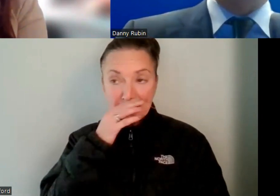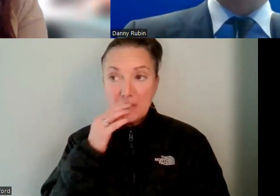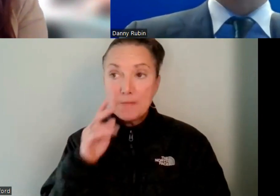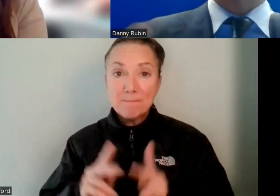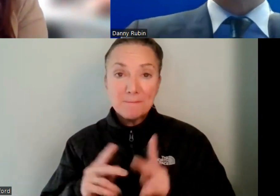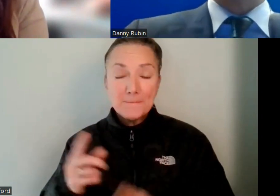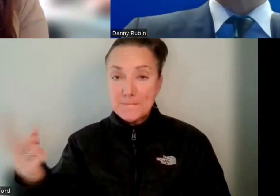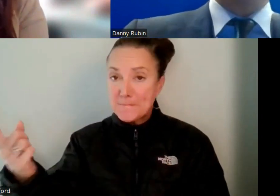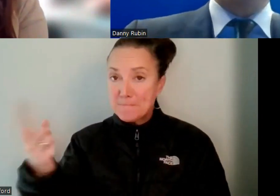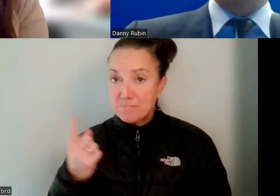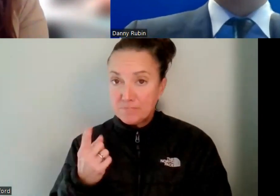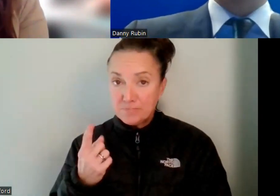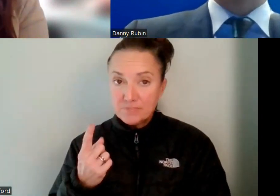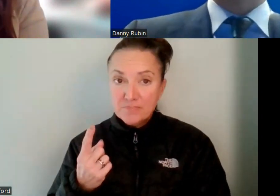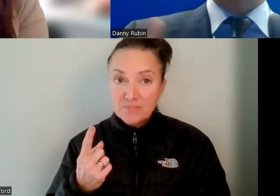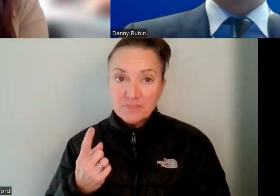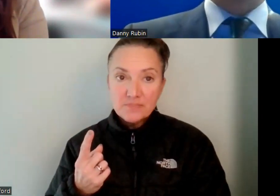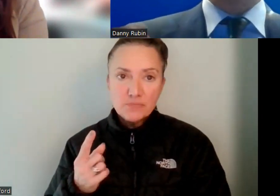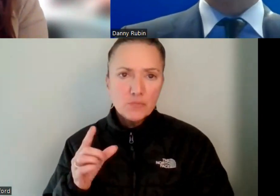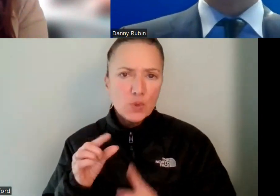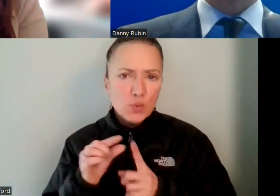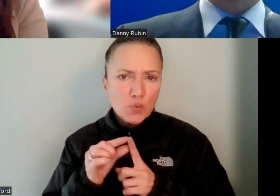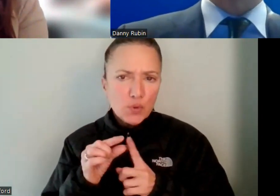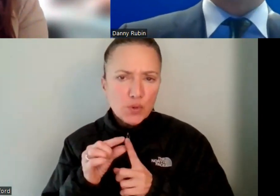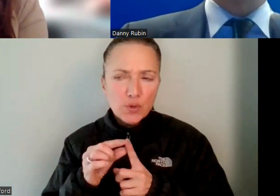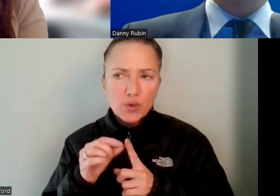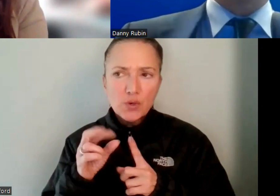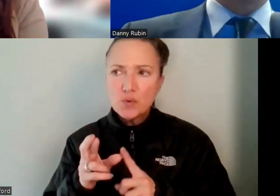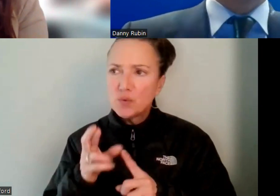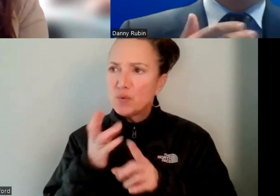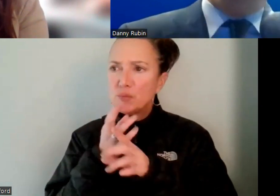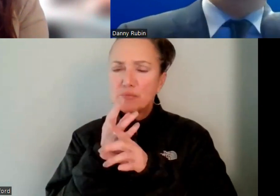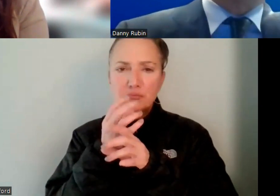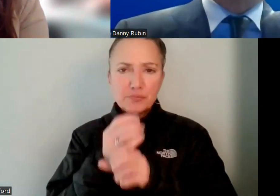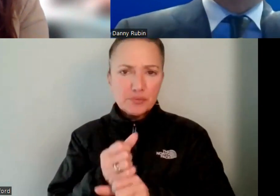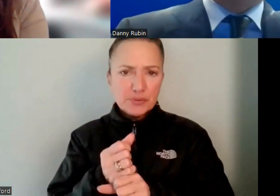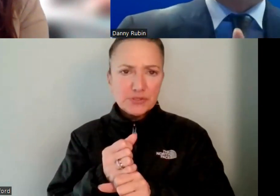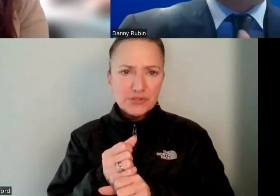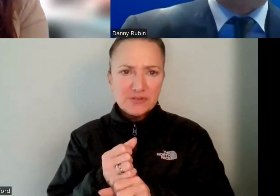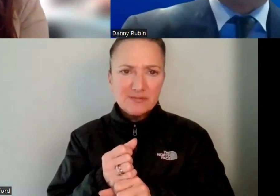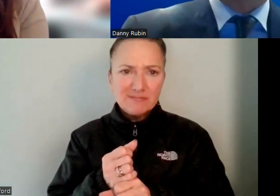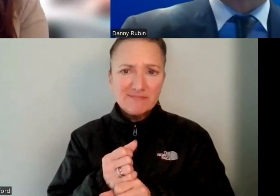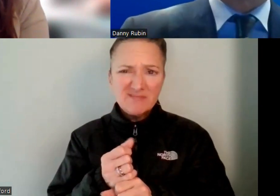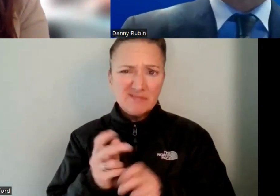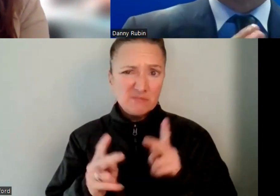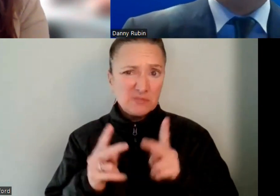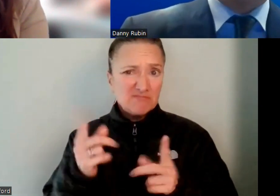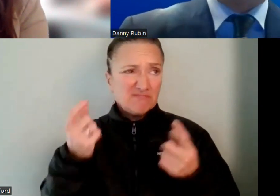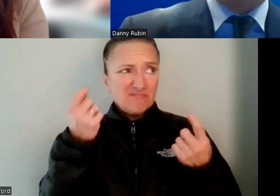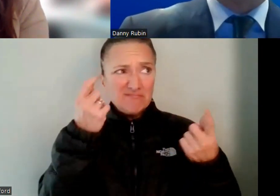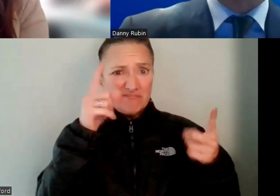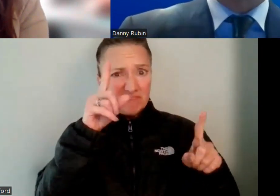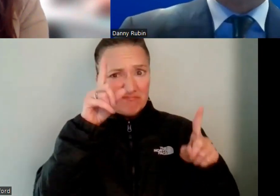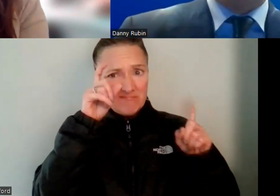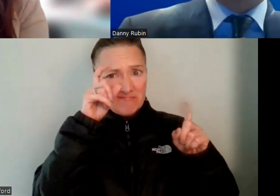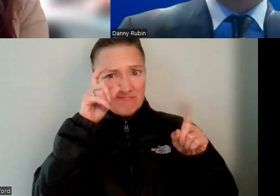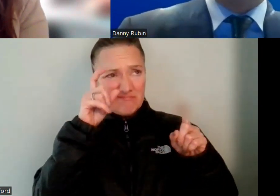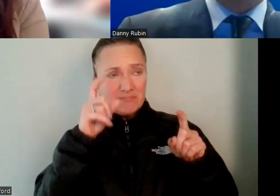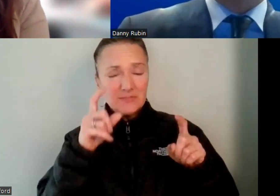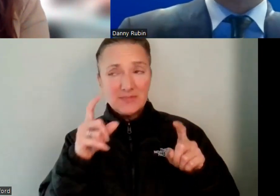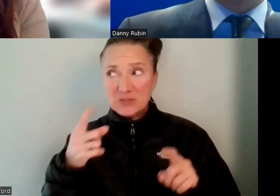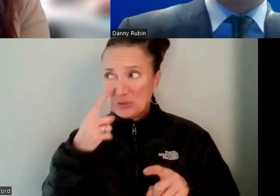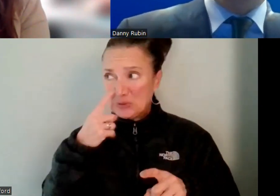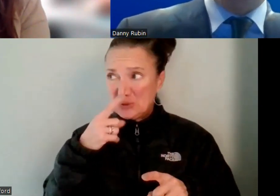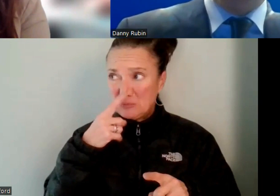interview and you say a term or an abbreviation they don't know. Would you want that person to say, do you mind